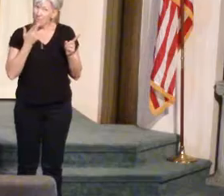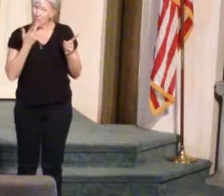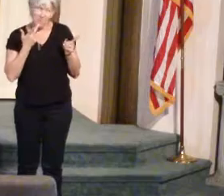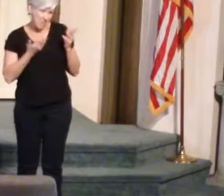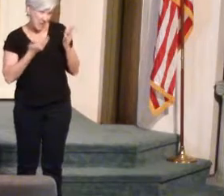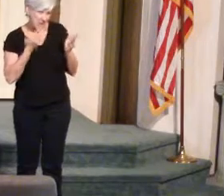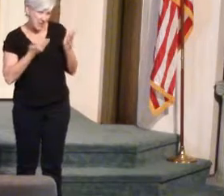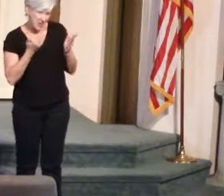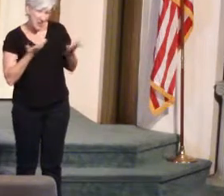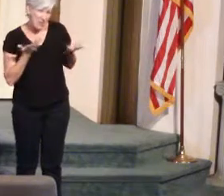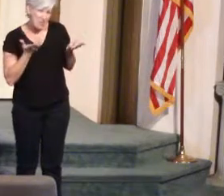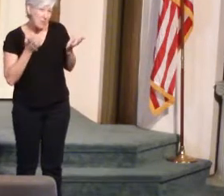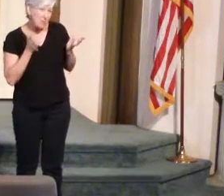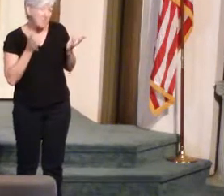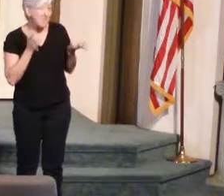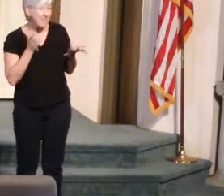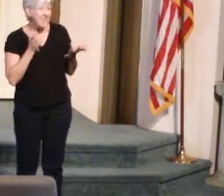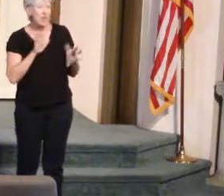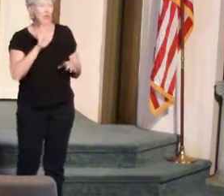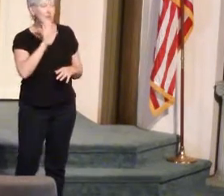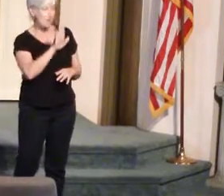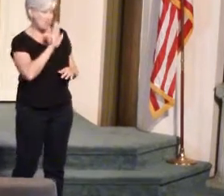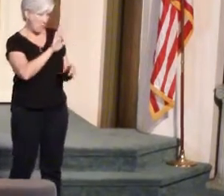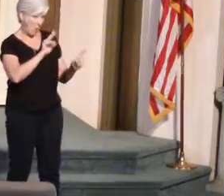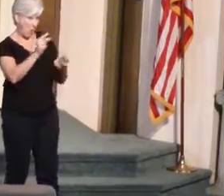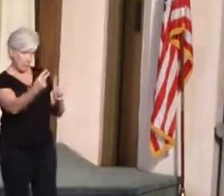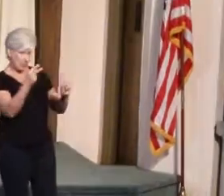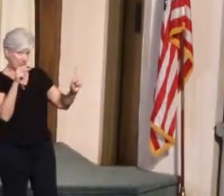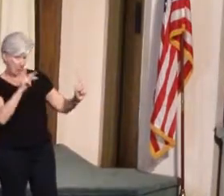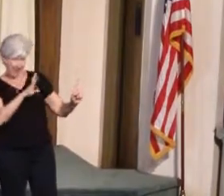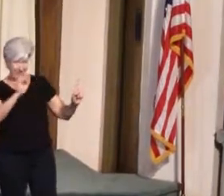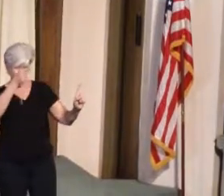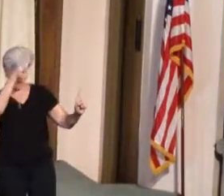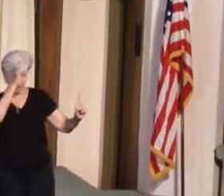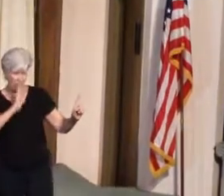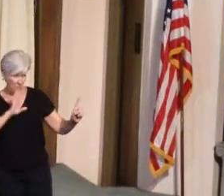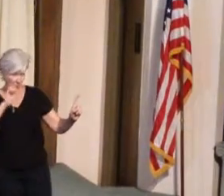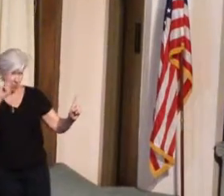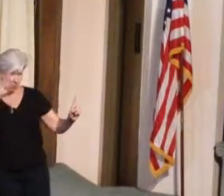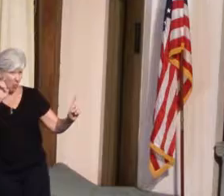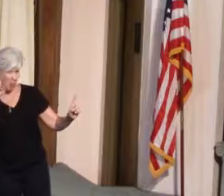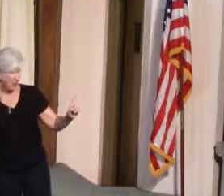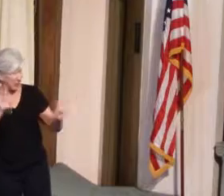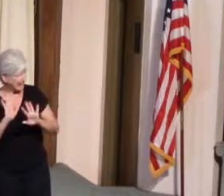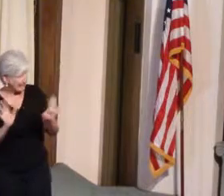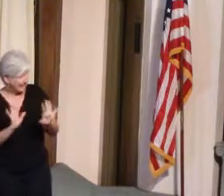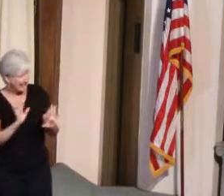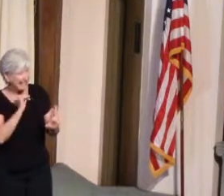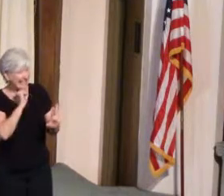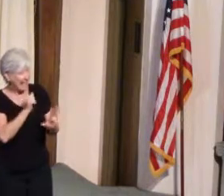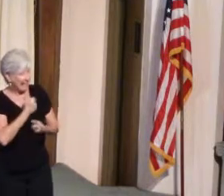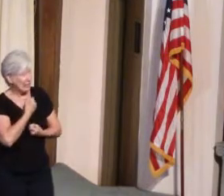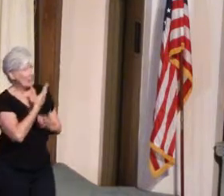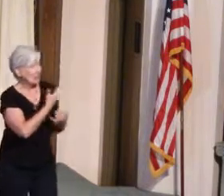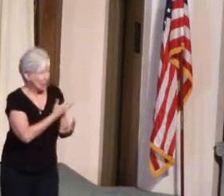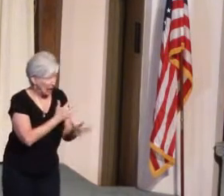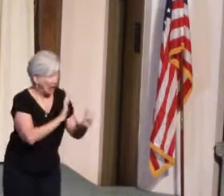on divine order when you have airplane reservations the next day. Just